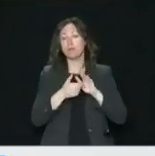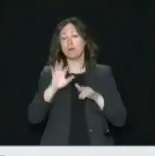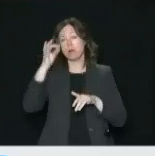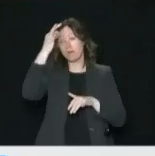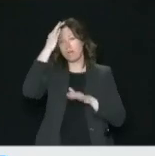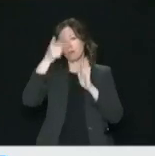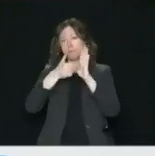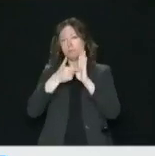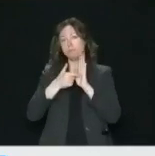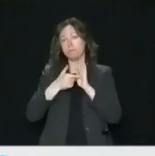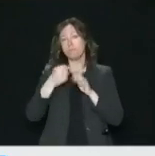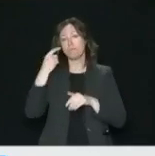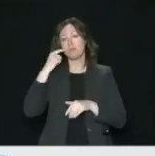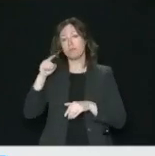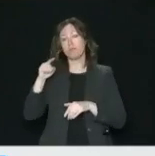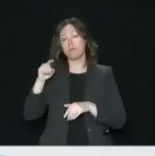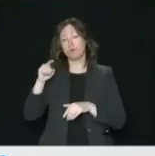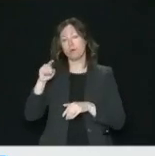This provides